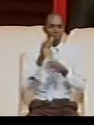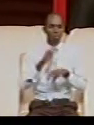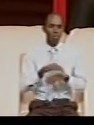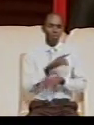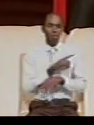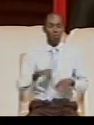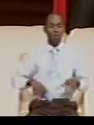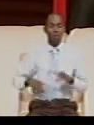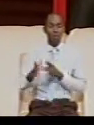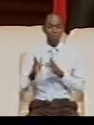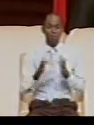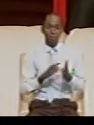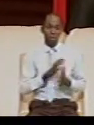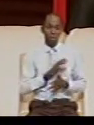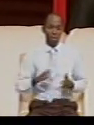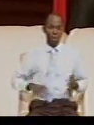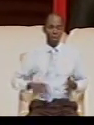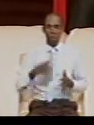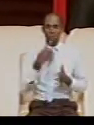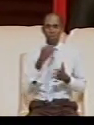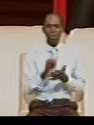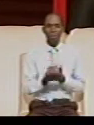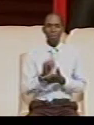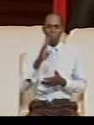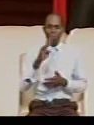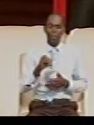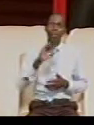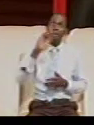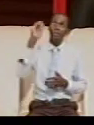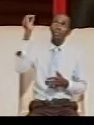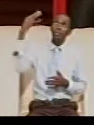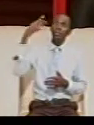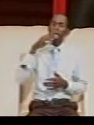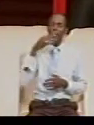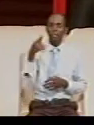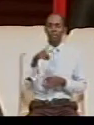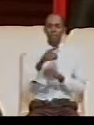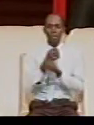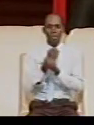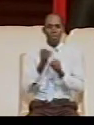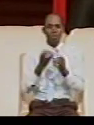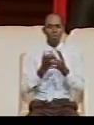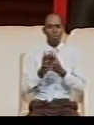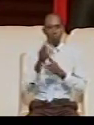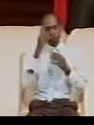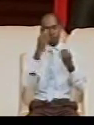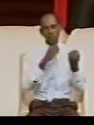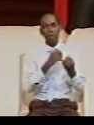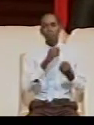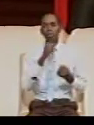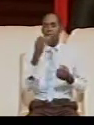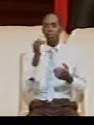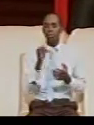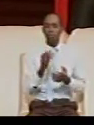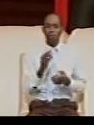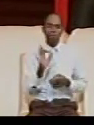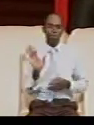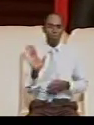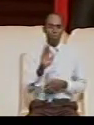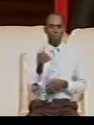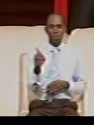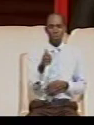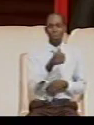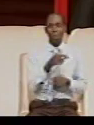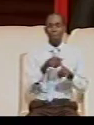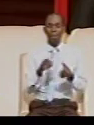Christ. It says, by grace are you saved through faith, and that not of yourself, it